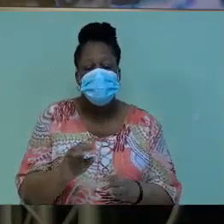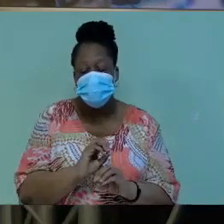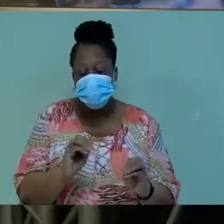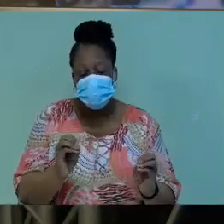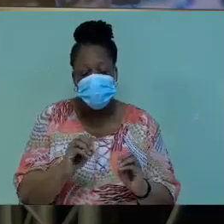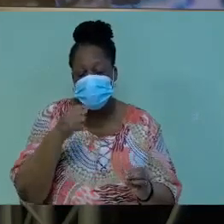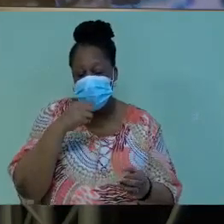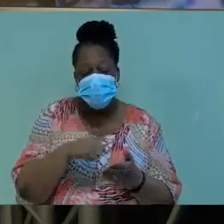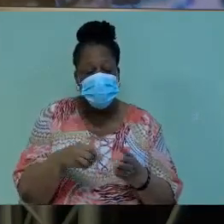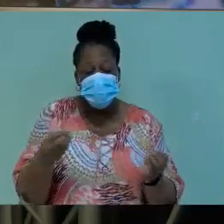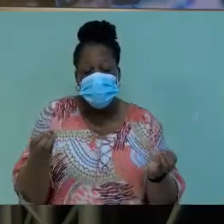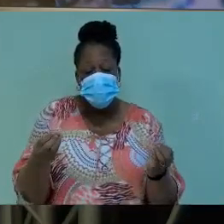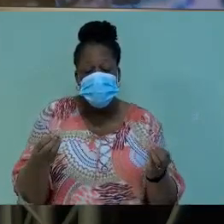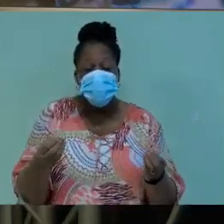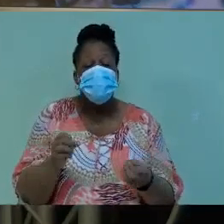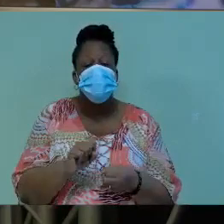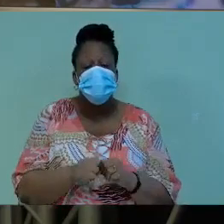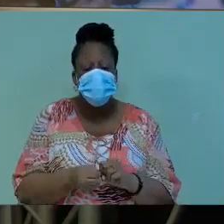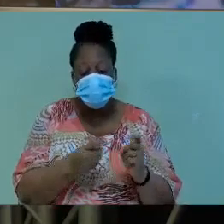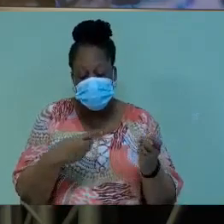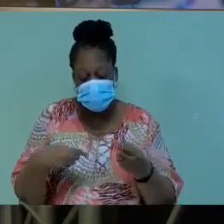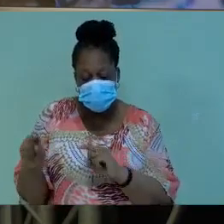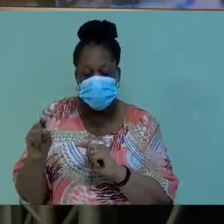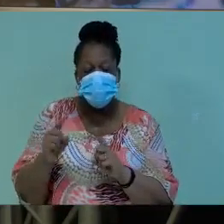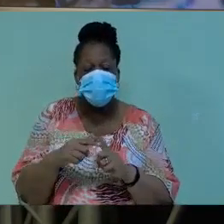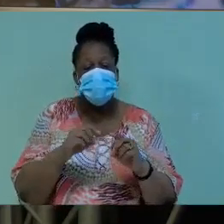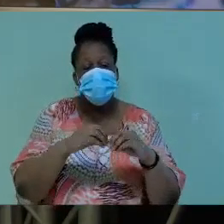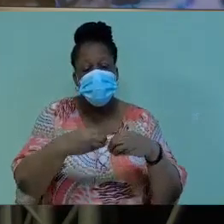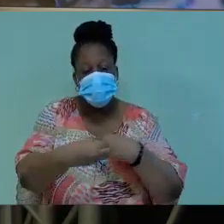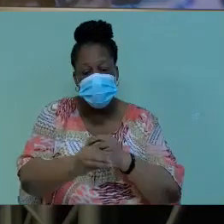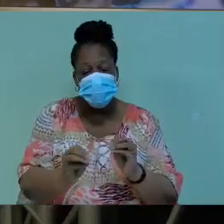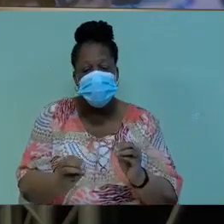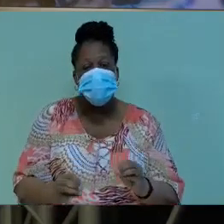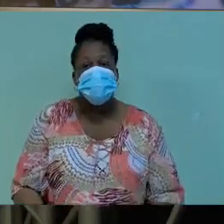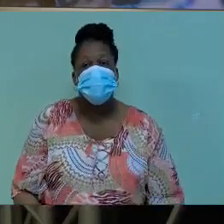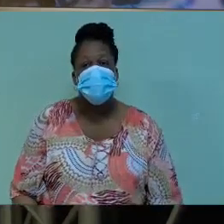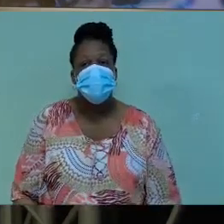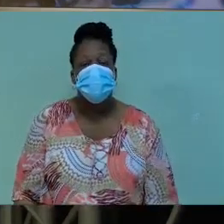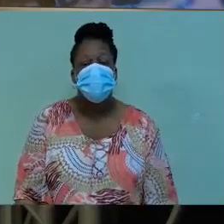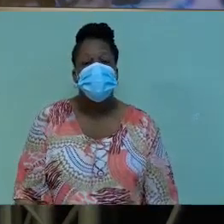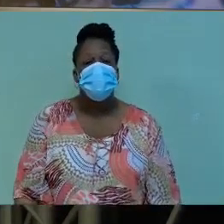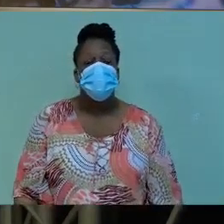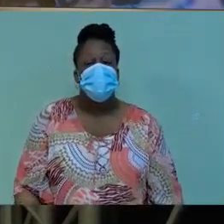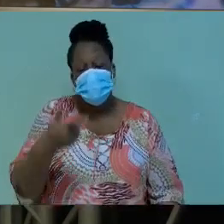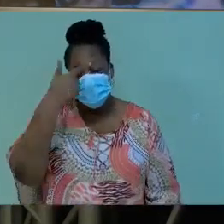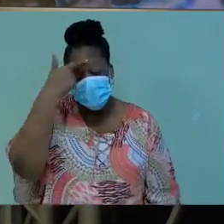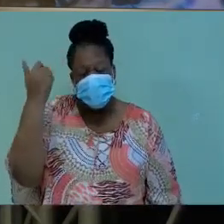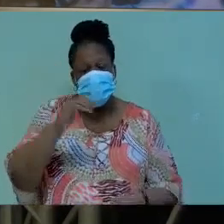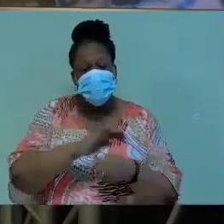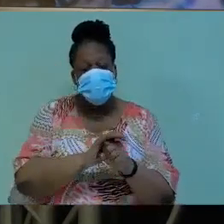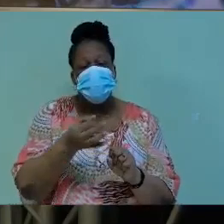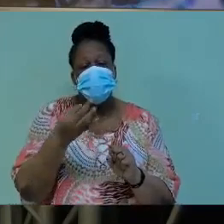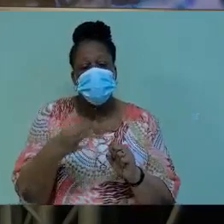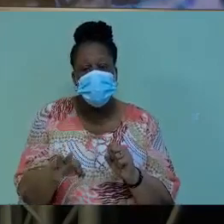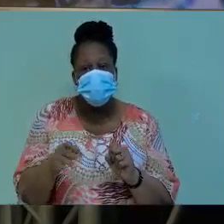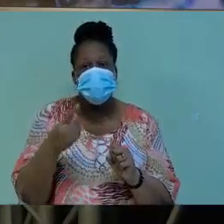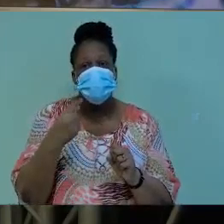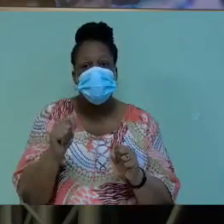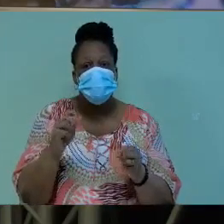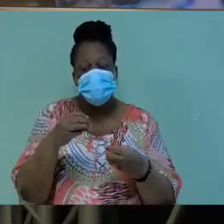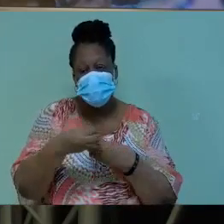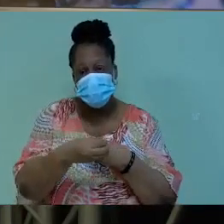Indeed, as a result of the global COVID-19 pandemic, the Accountant General Department, Ministry of Finance, has been